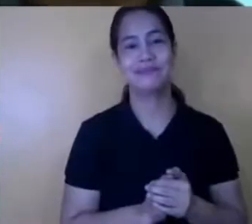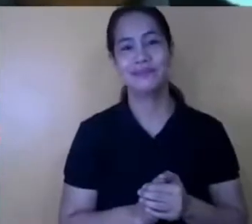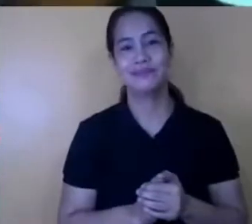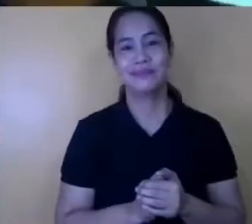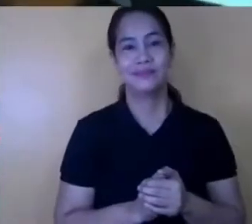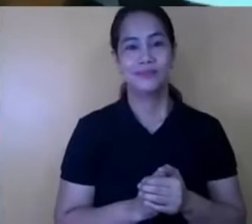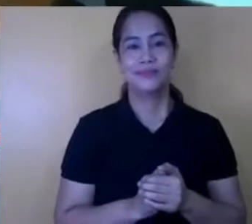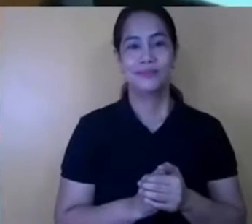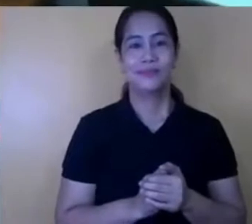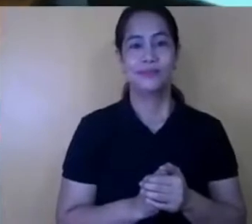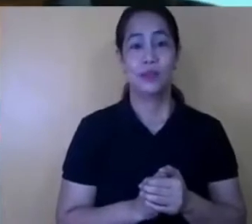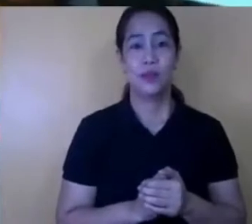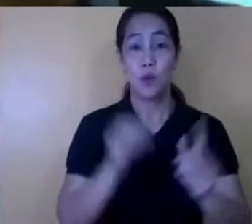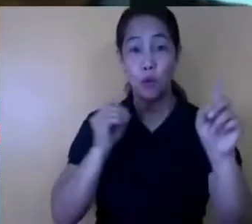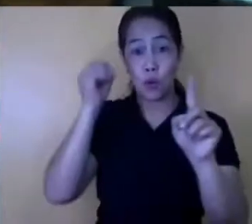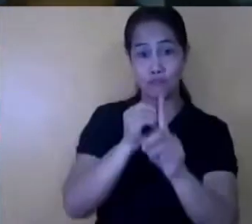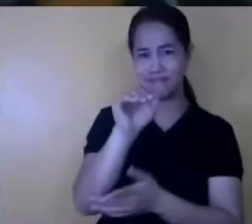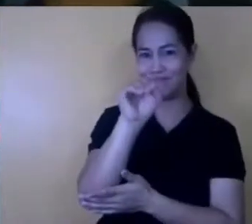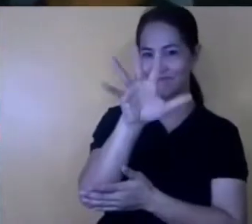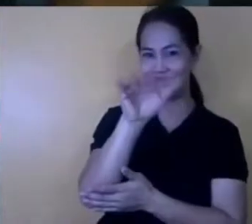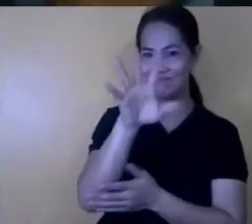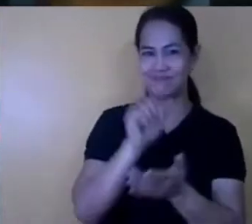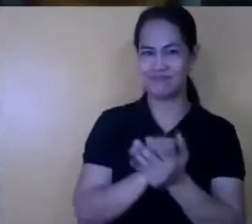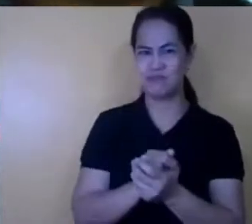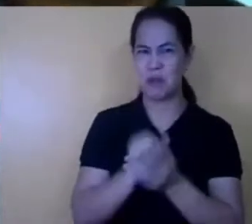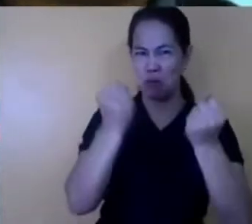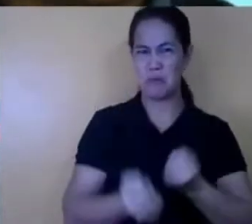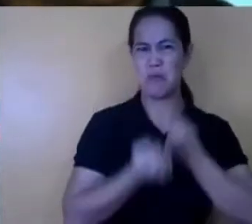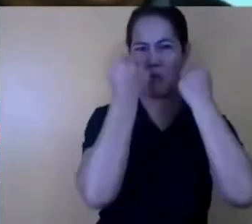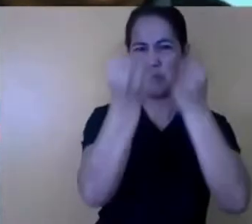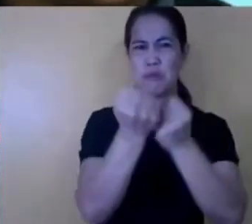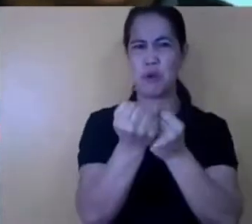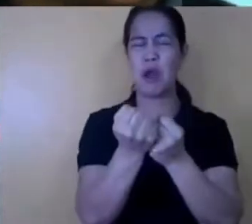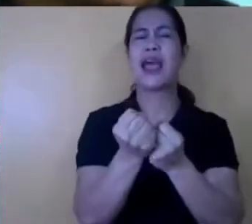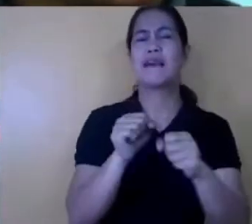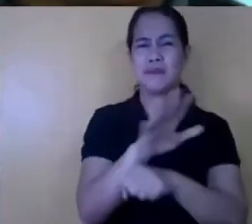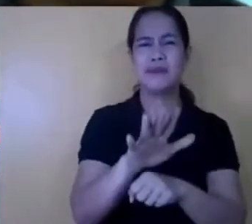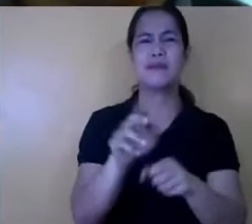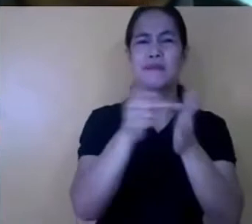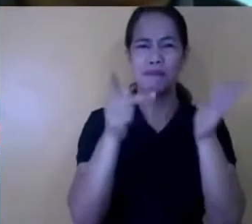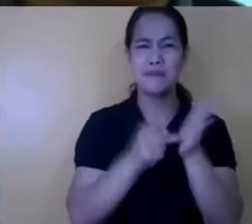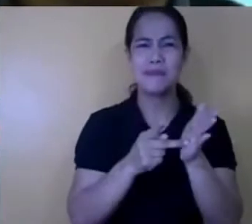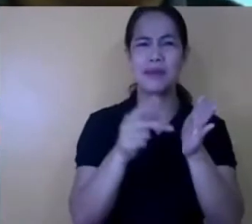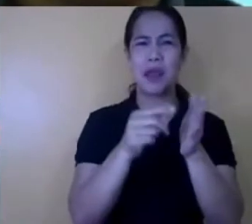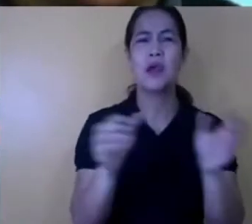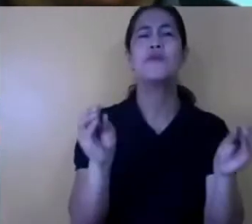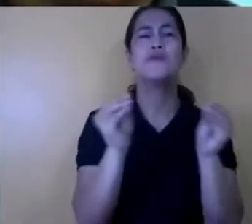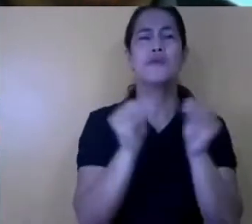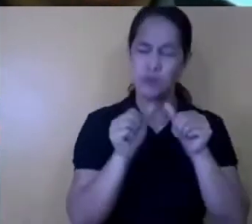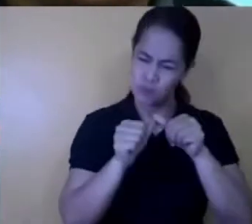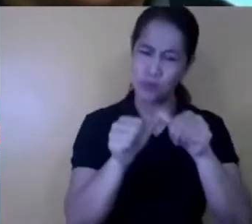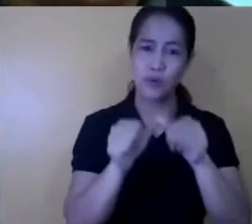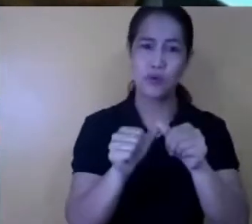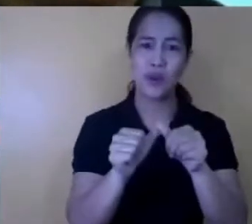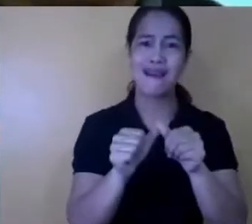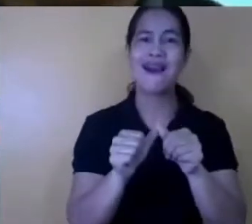here. Objective 15, complied with and implemented school policies and procedures consistently to foster harmonious relationships